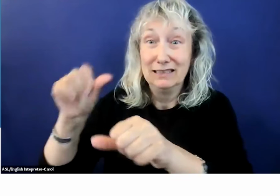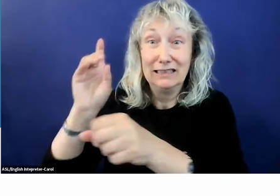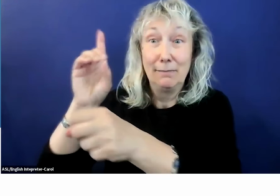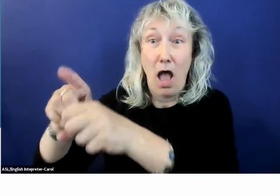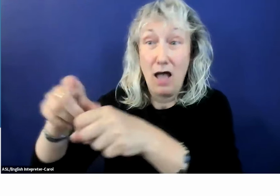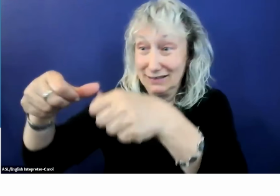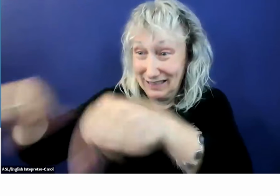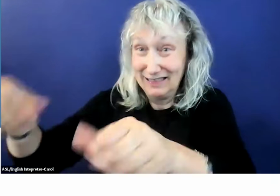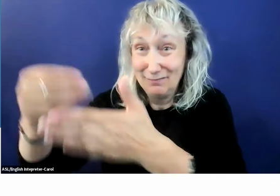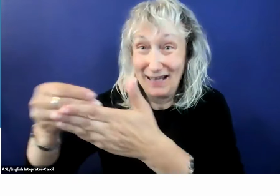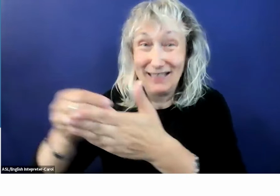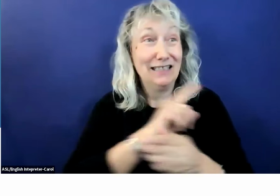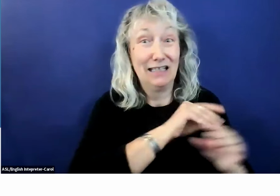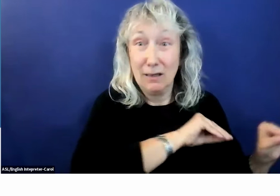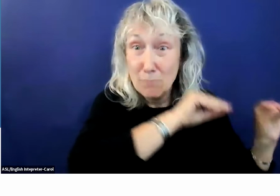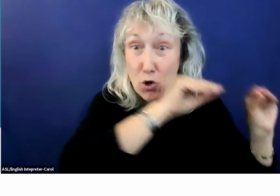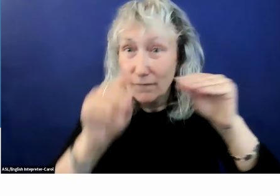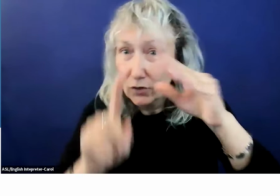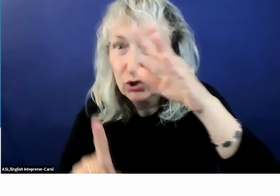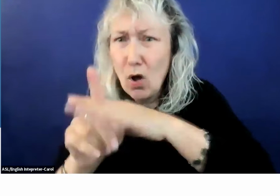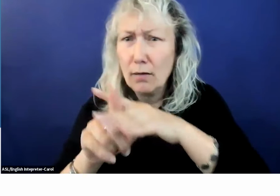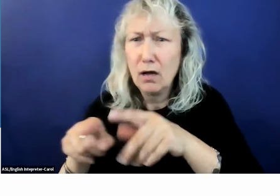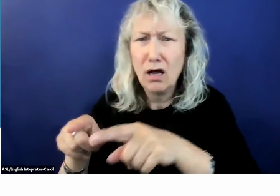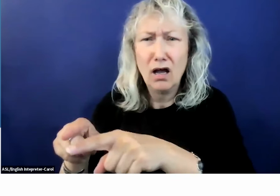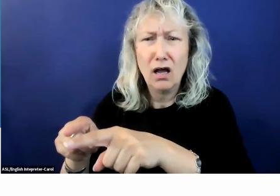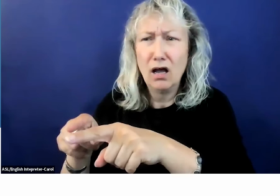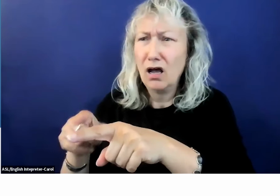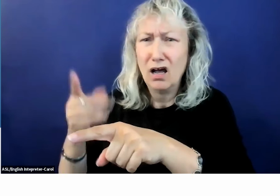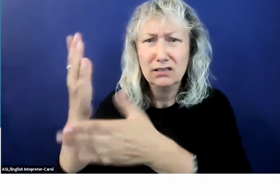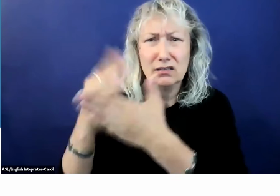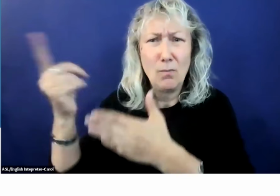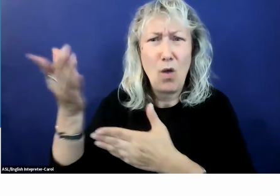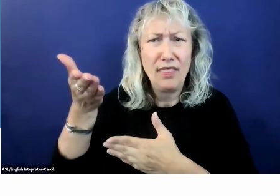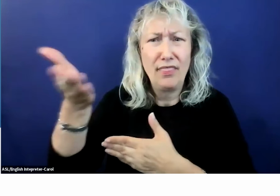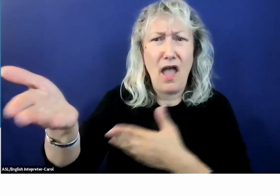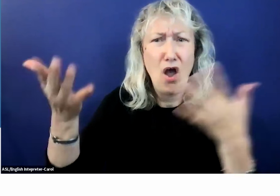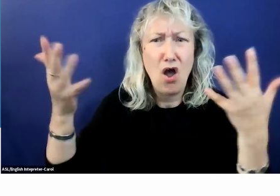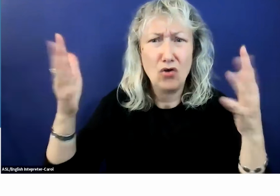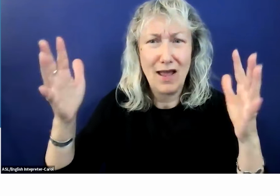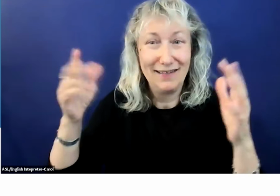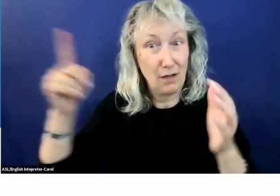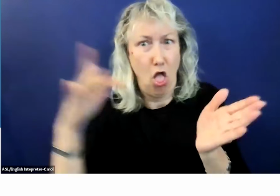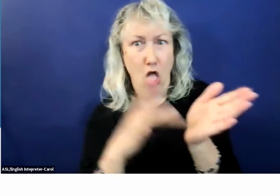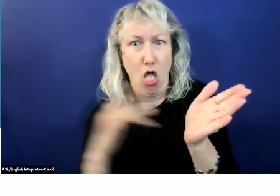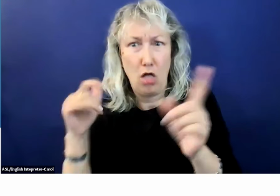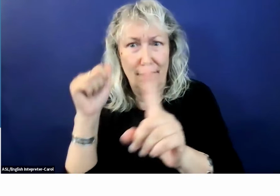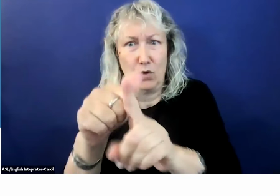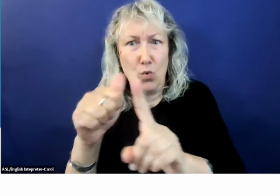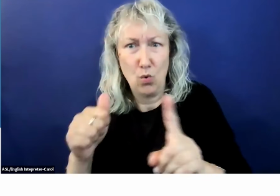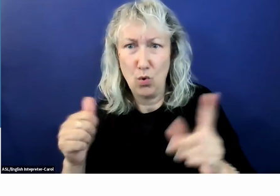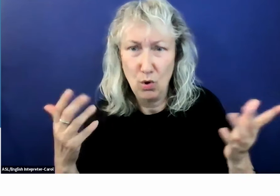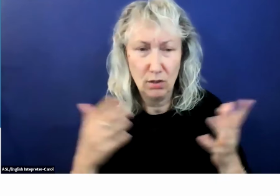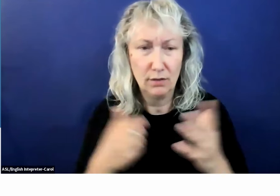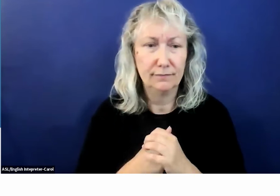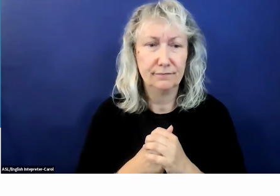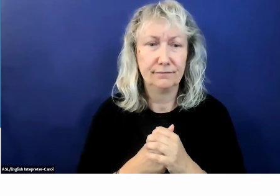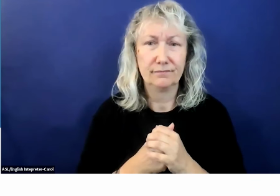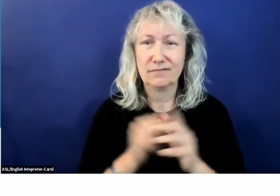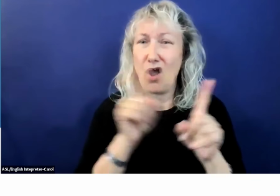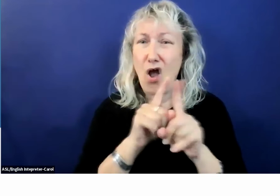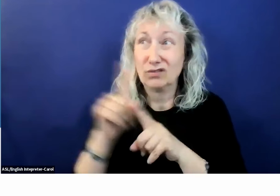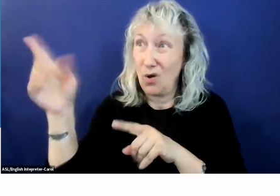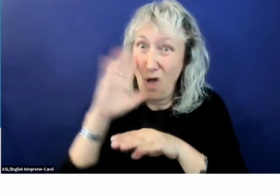find the home already occupied by somebody else. There's also price gouging that could take place,